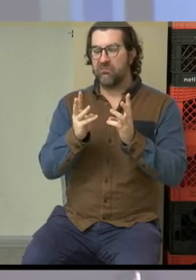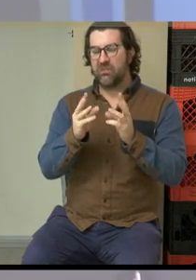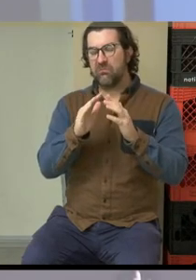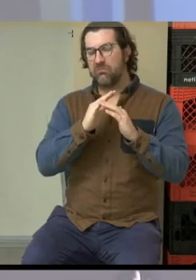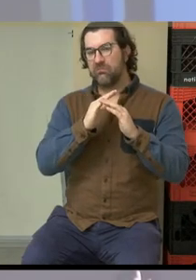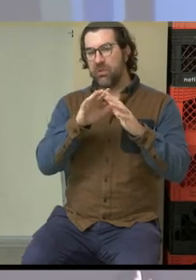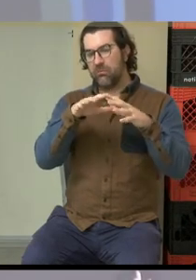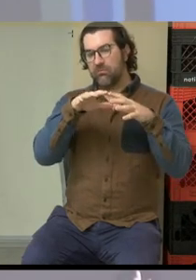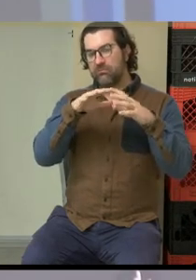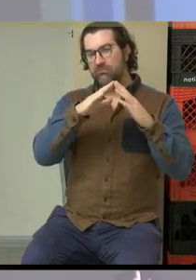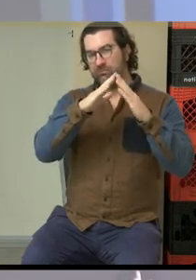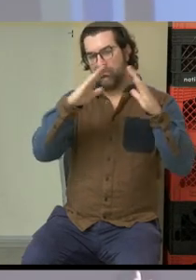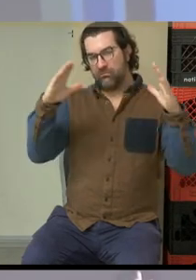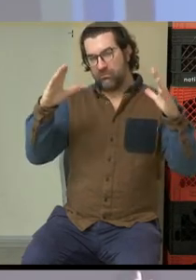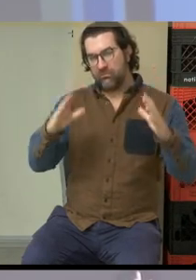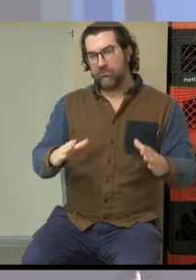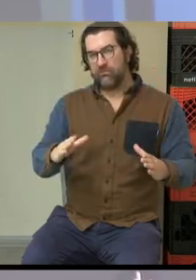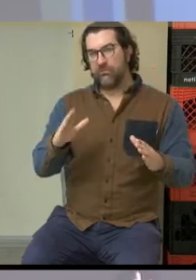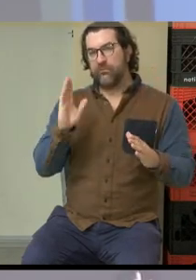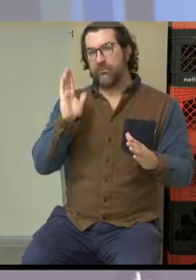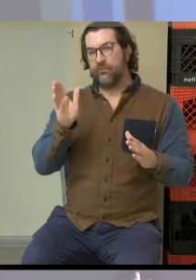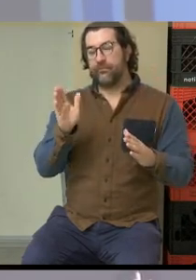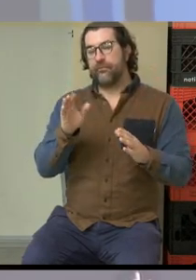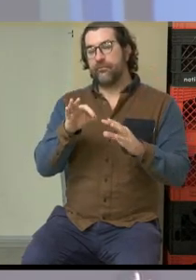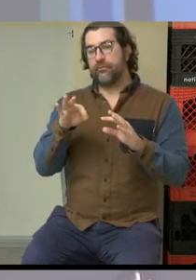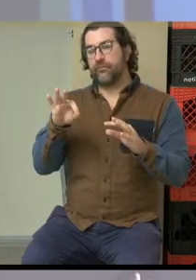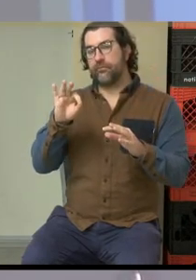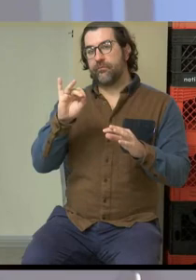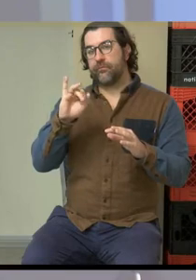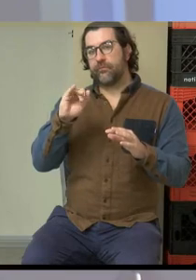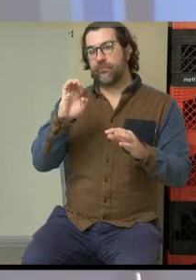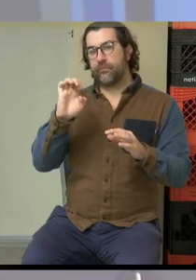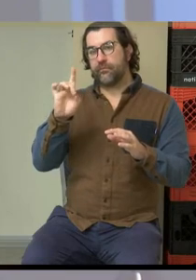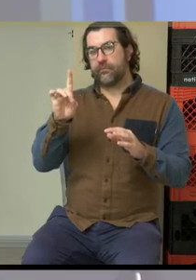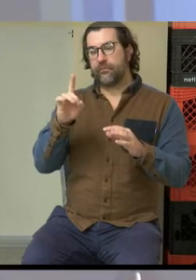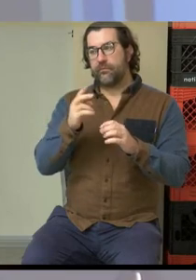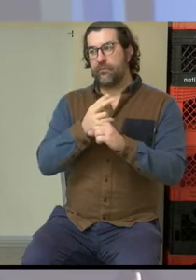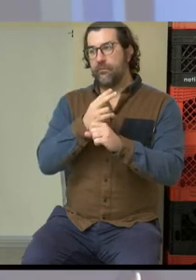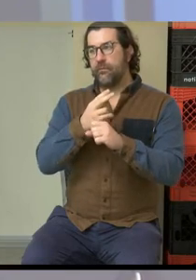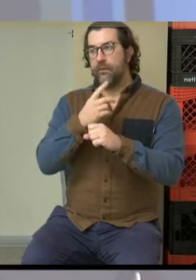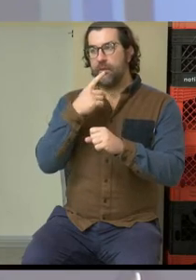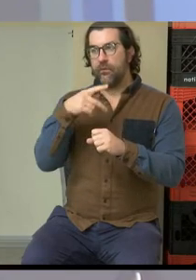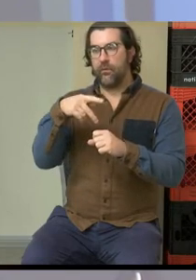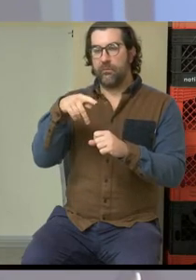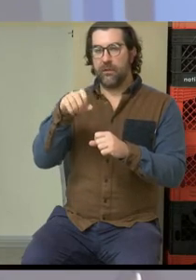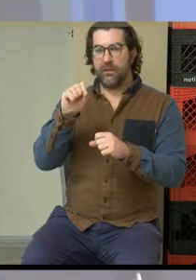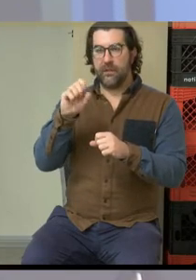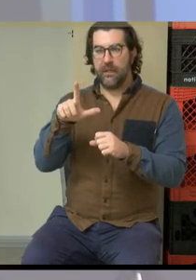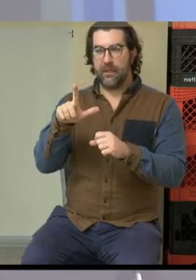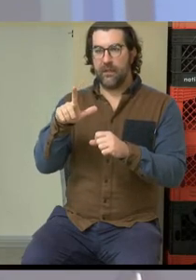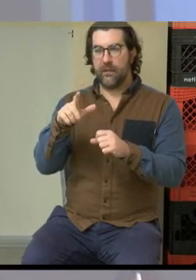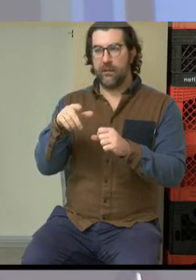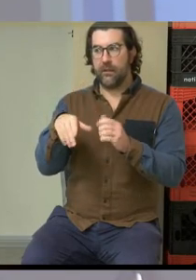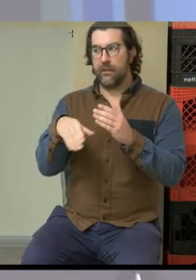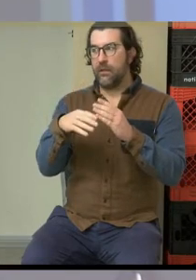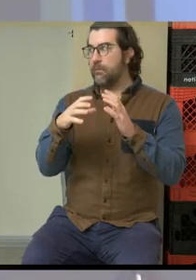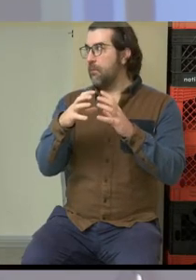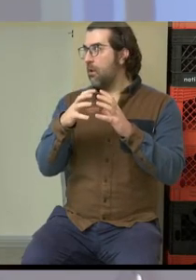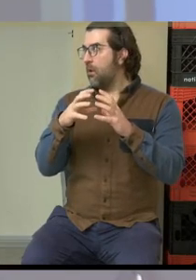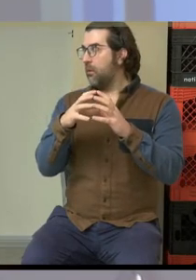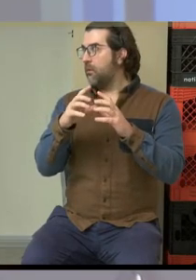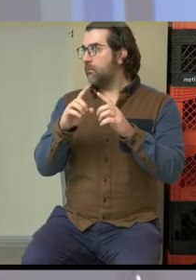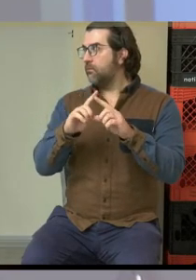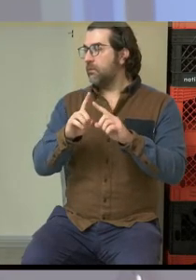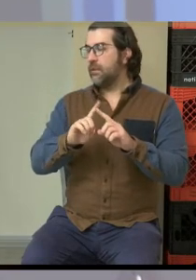protection that way. The field absolutely can be used for PSL, kickball, different sports like